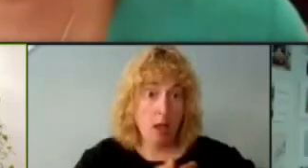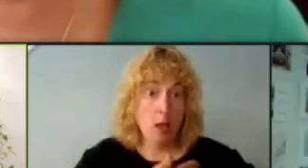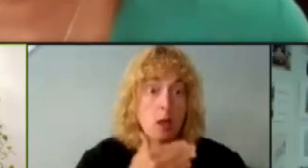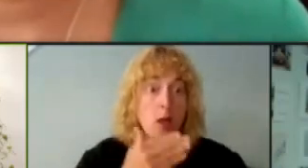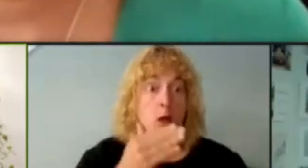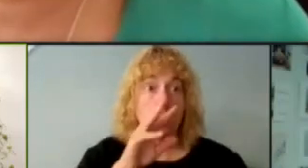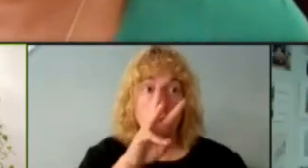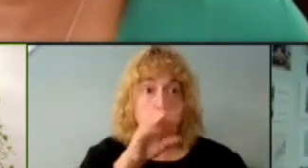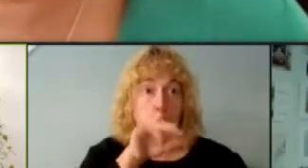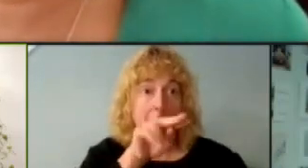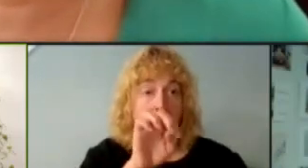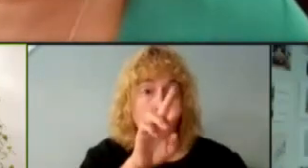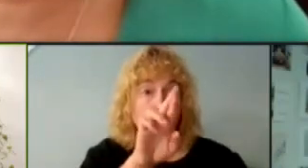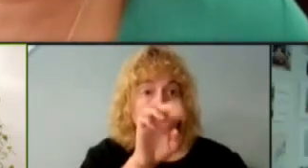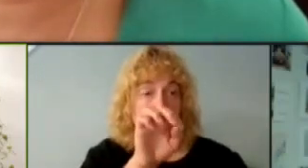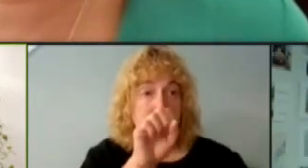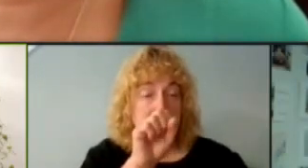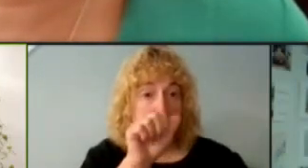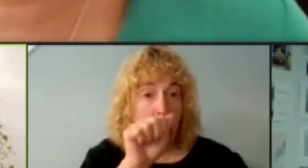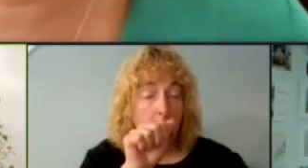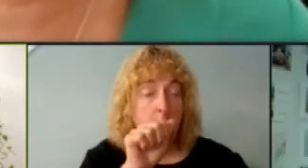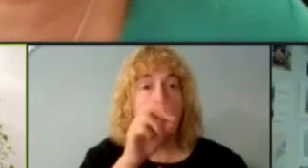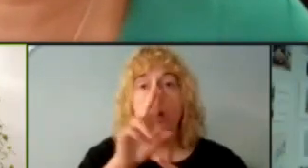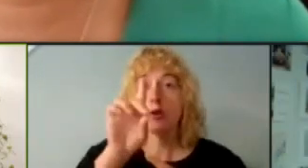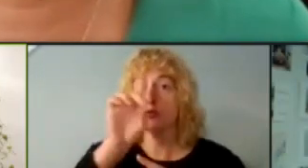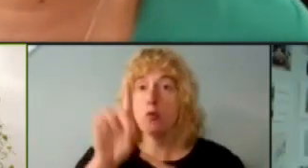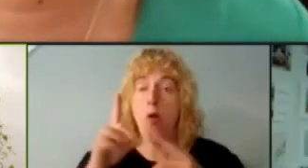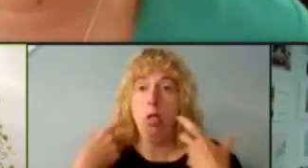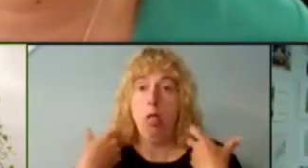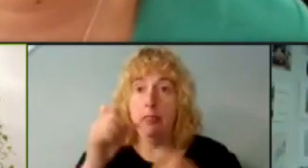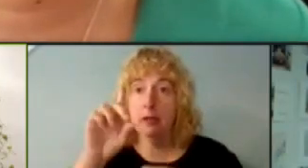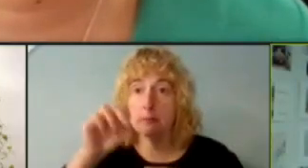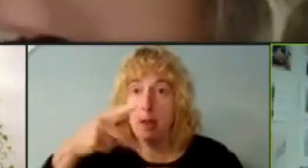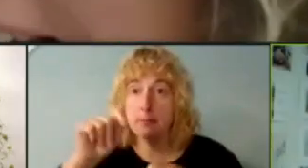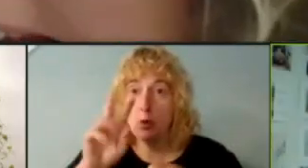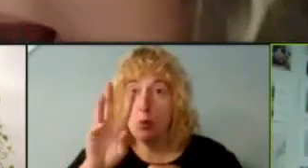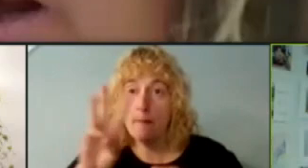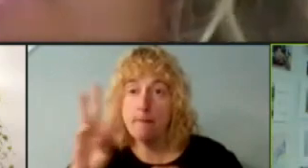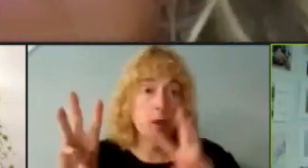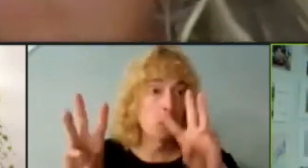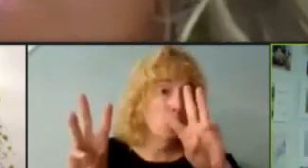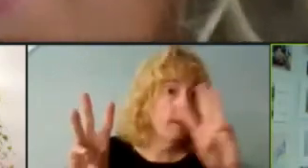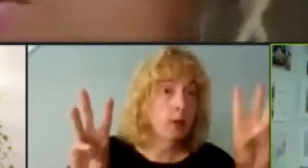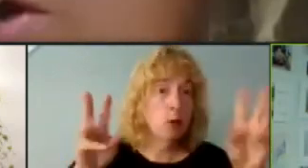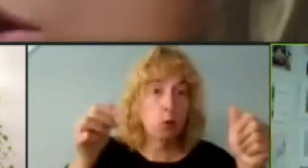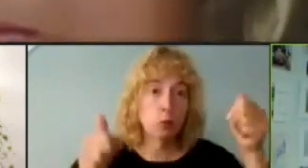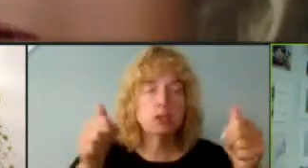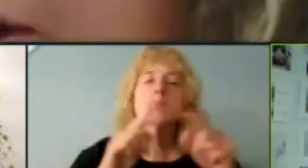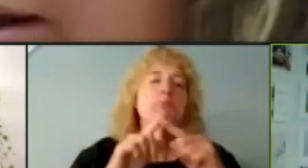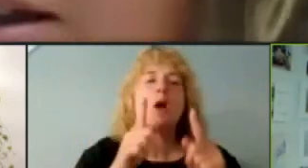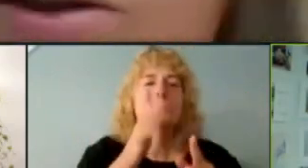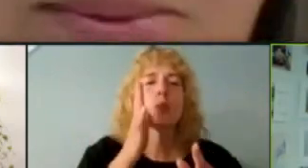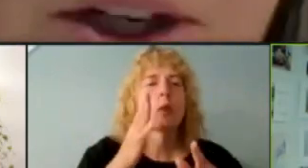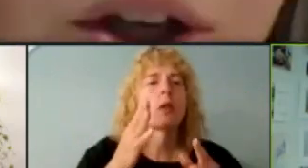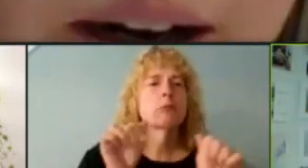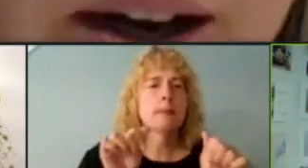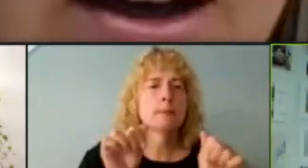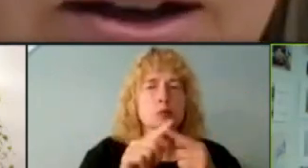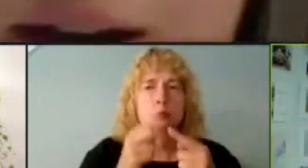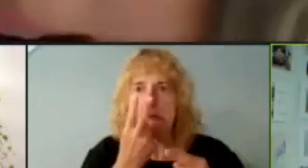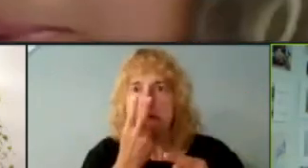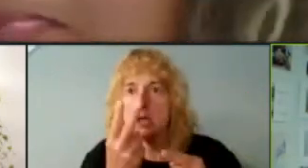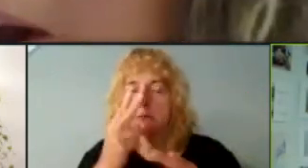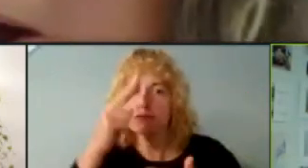Wayne RESA. You'll be able to access it soon. Okay, great. And then there's a couple of questions about testing. So I'm going to